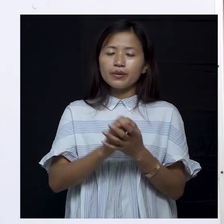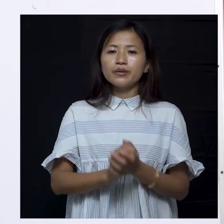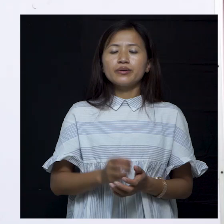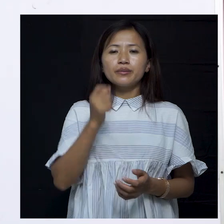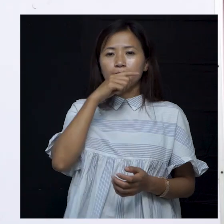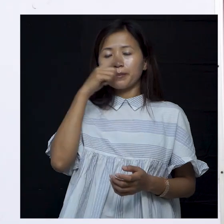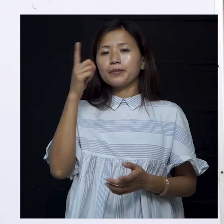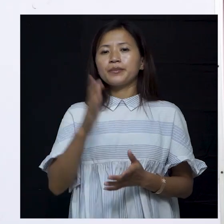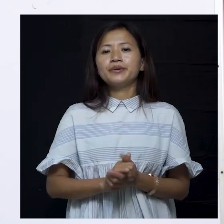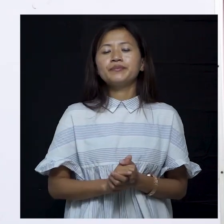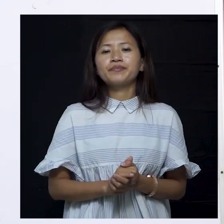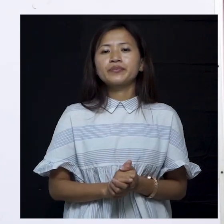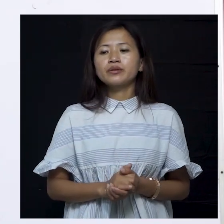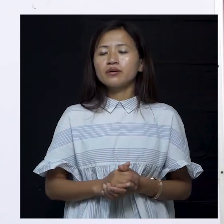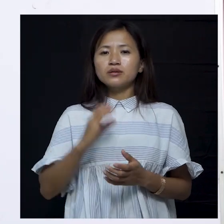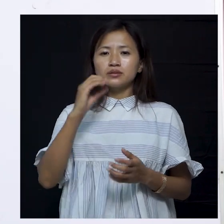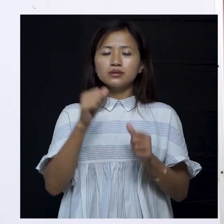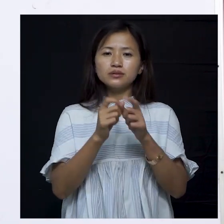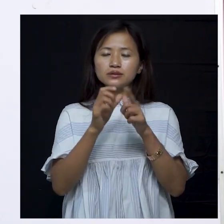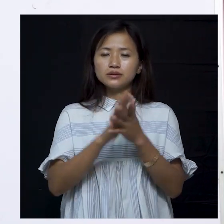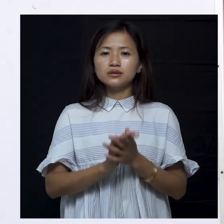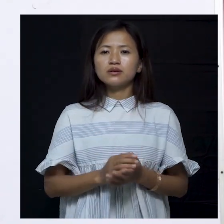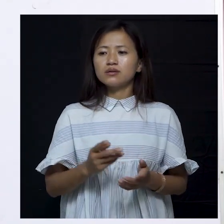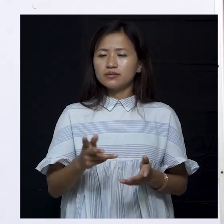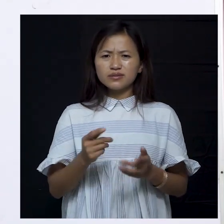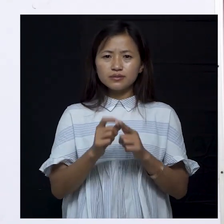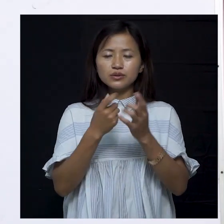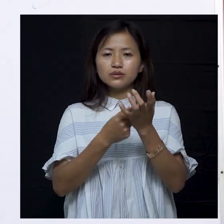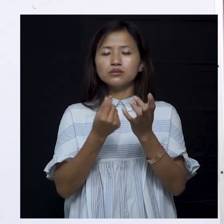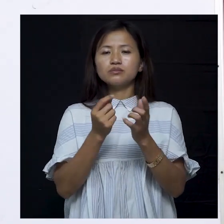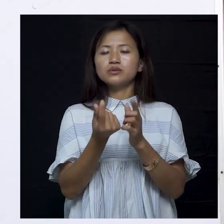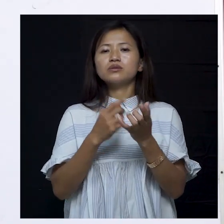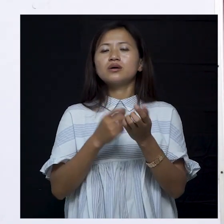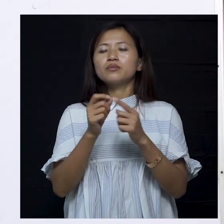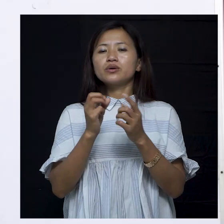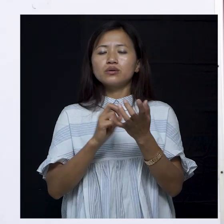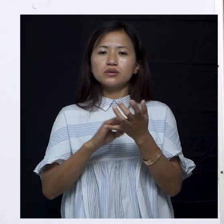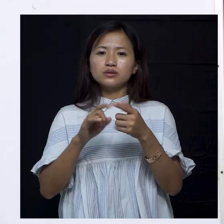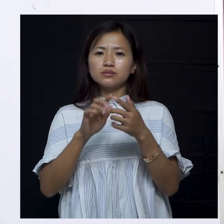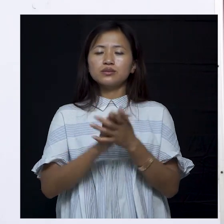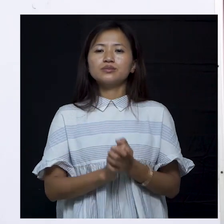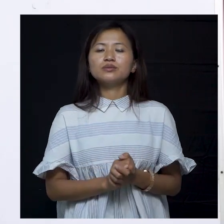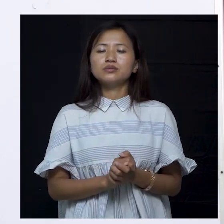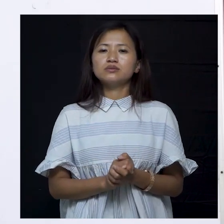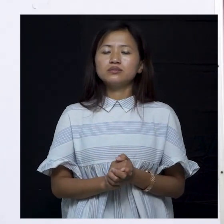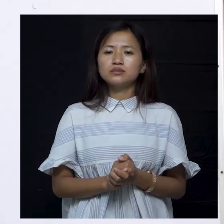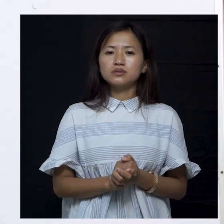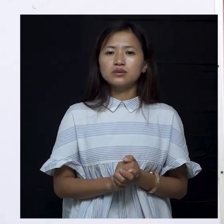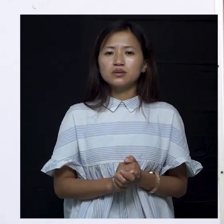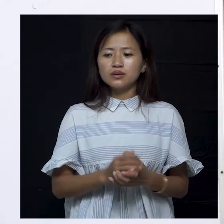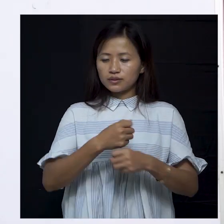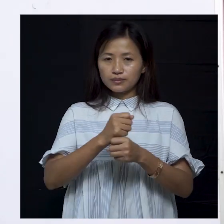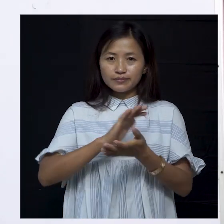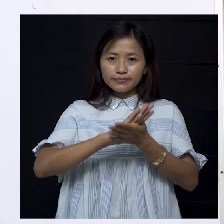called adverbial clause of purpose. There is a purpose that you are doing your work, isn't it? And so that